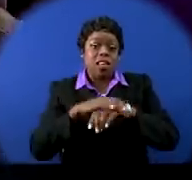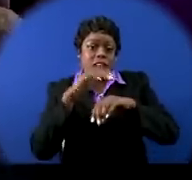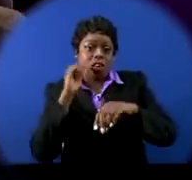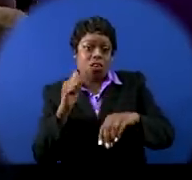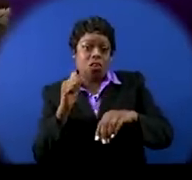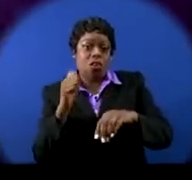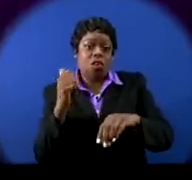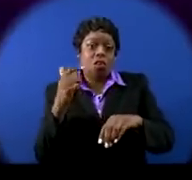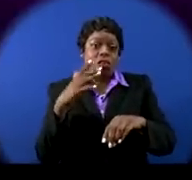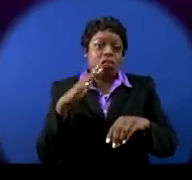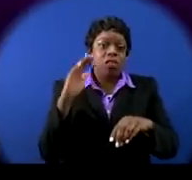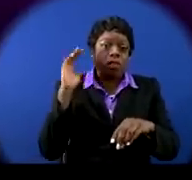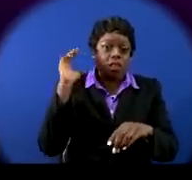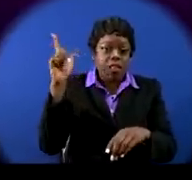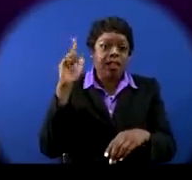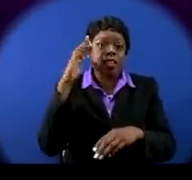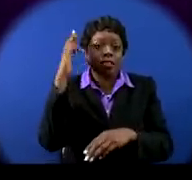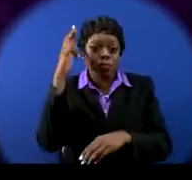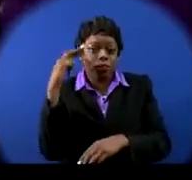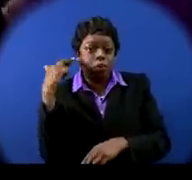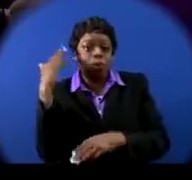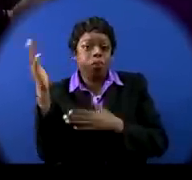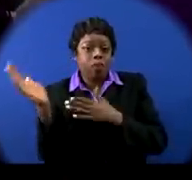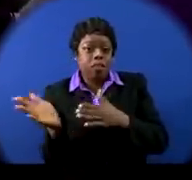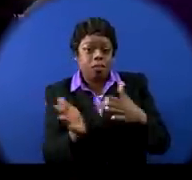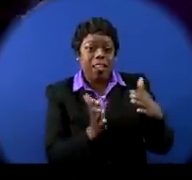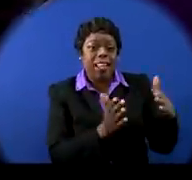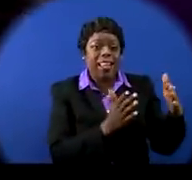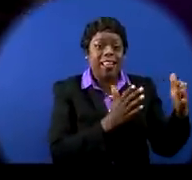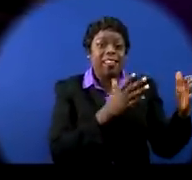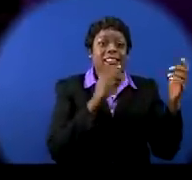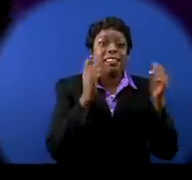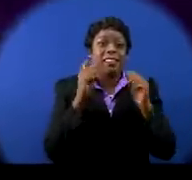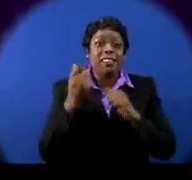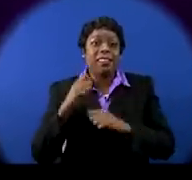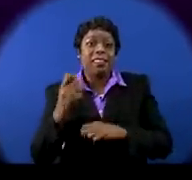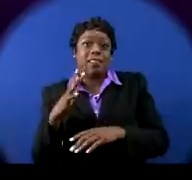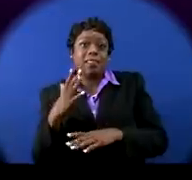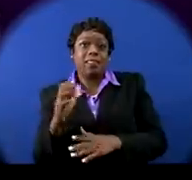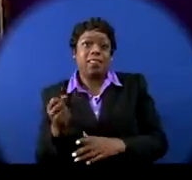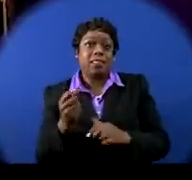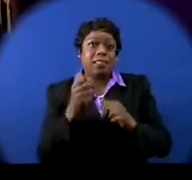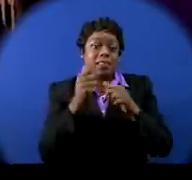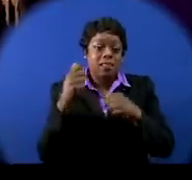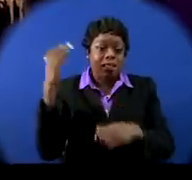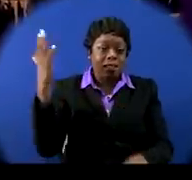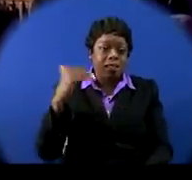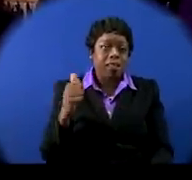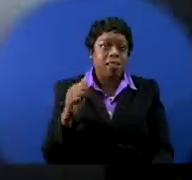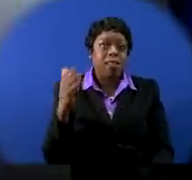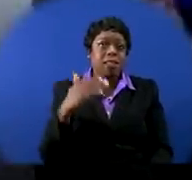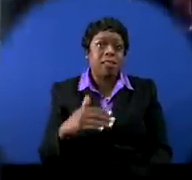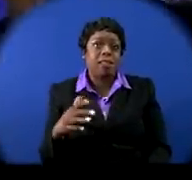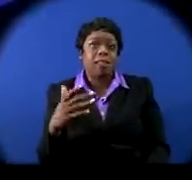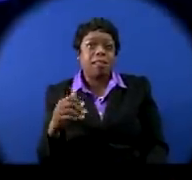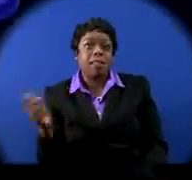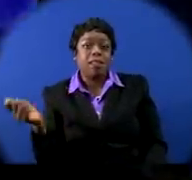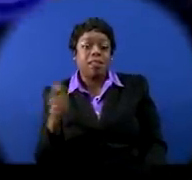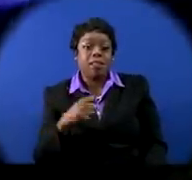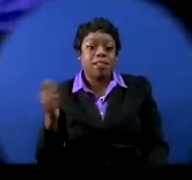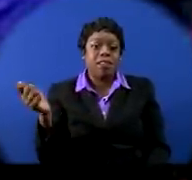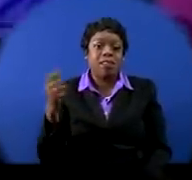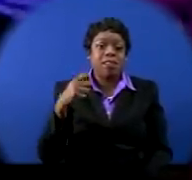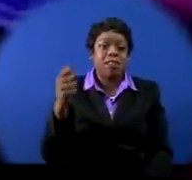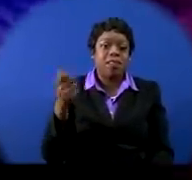There she comes. There she comes. Yonder she comes. Here they come. Come on, wave that palm branch while you're walking. We praise God for